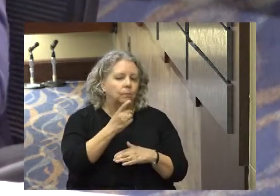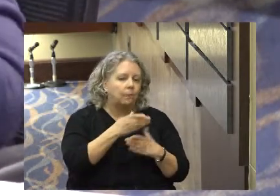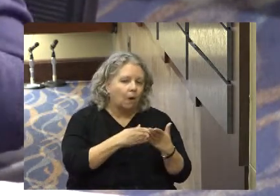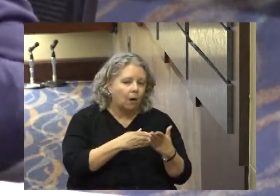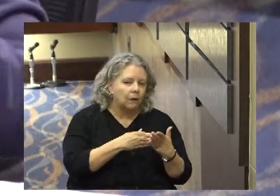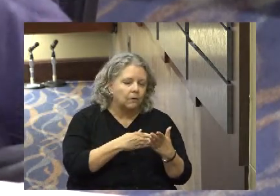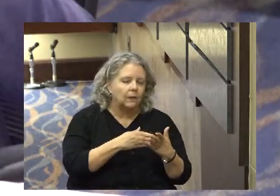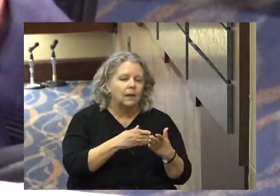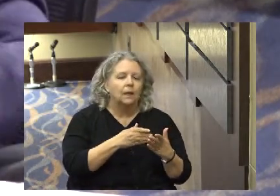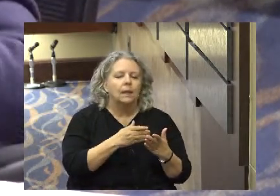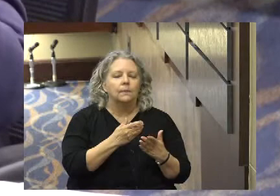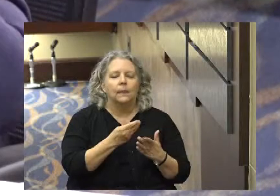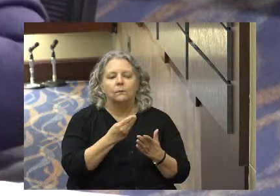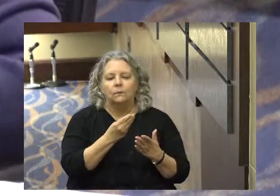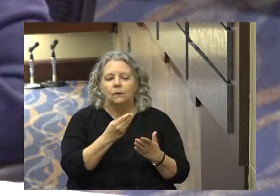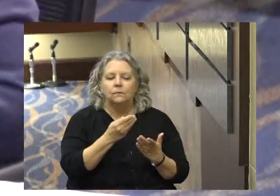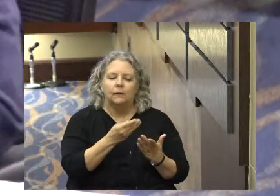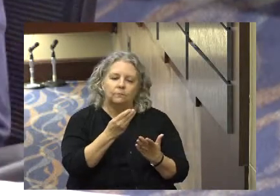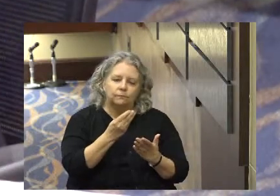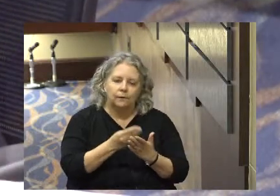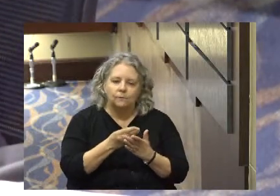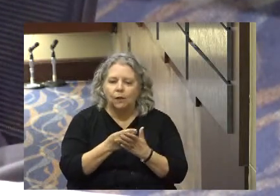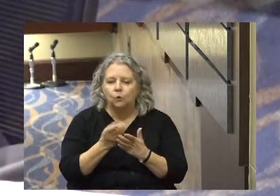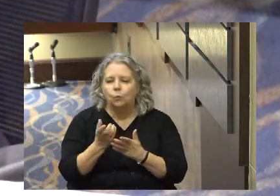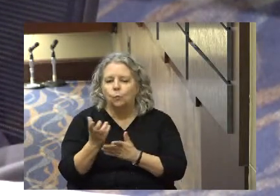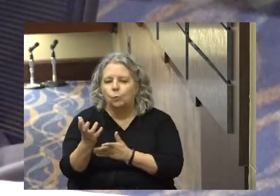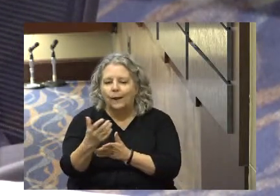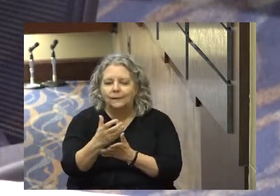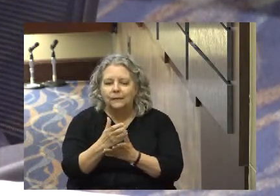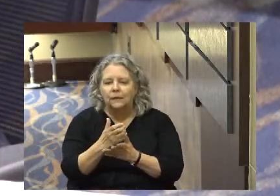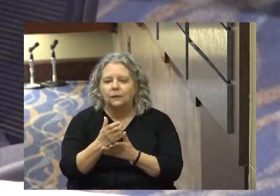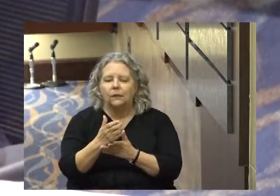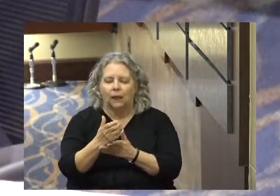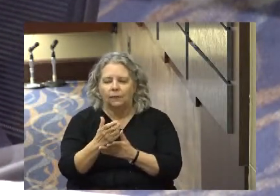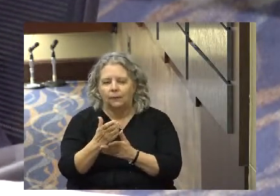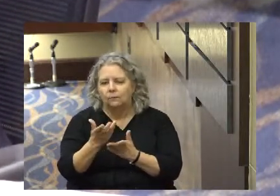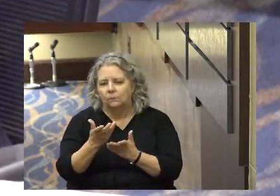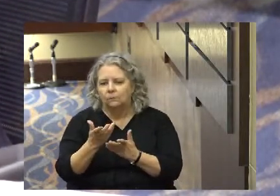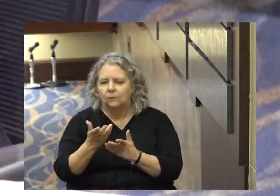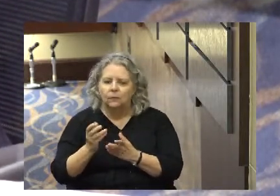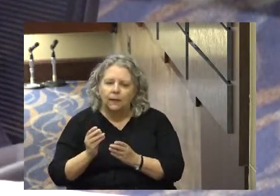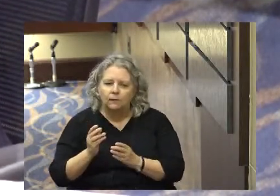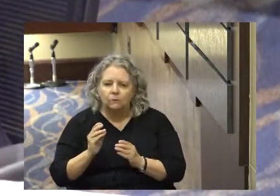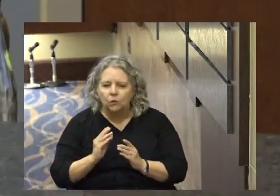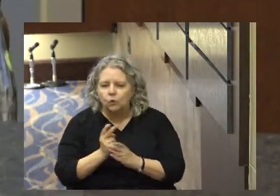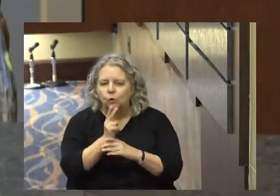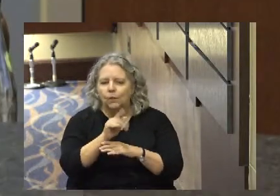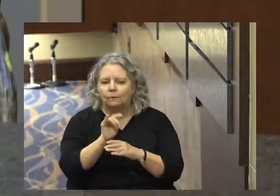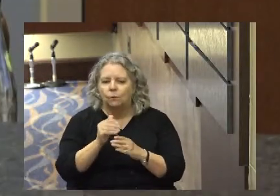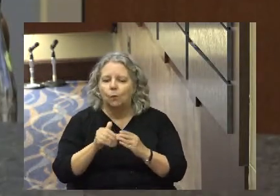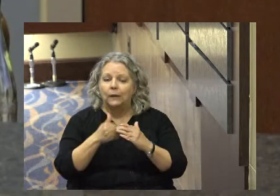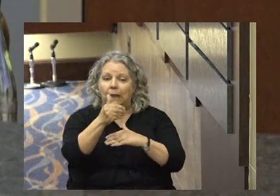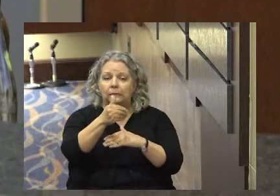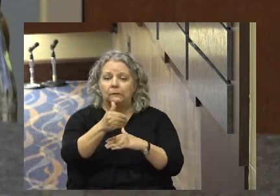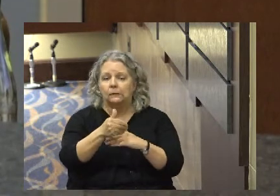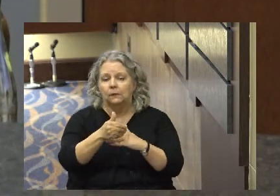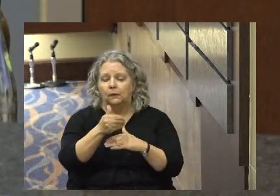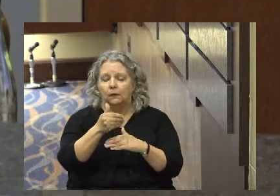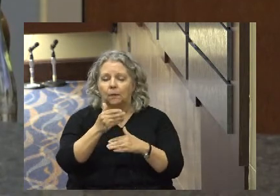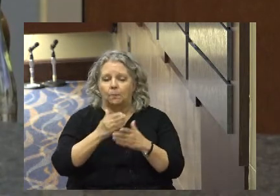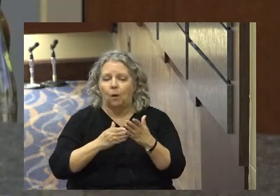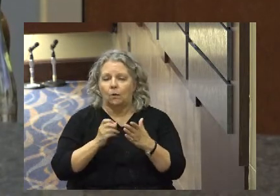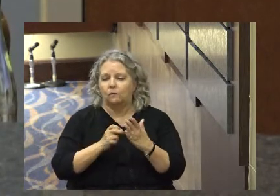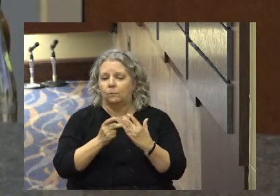and then they'd do fundraising, and they'd get another section of the bridge done. They who? The cities or